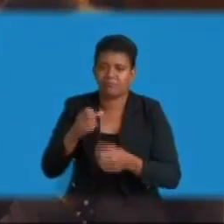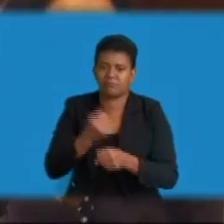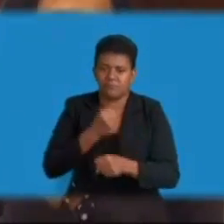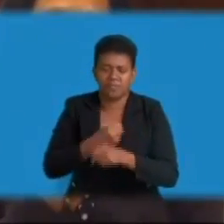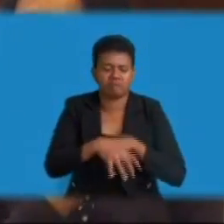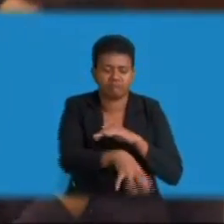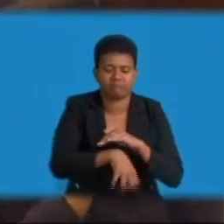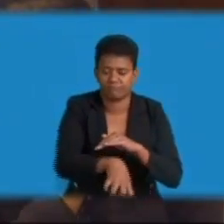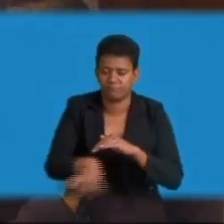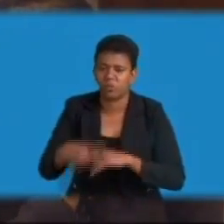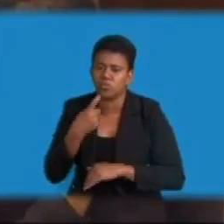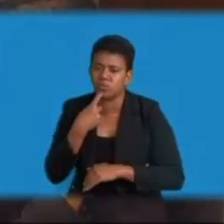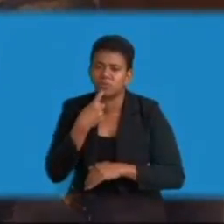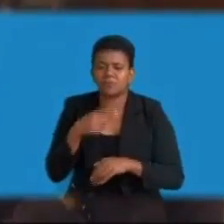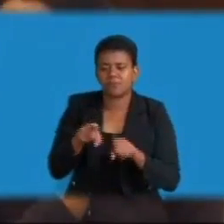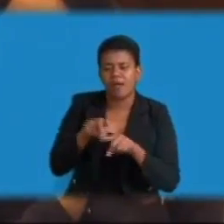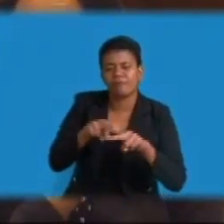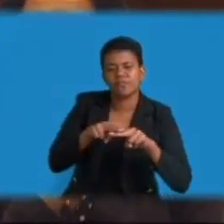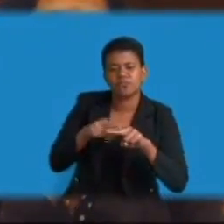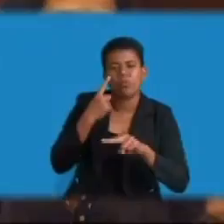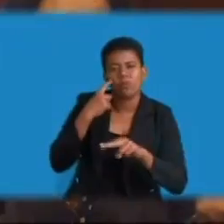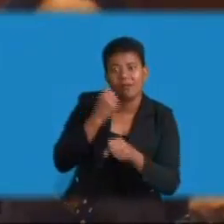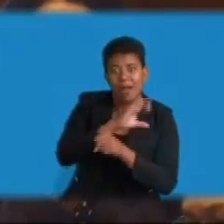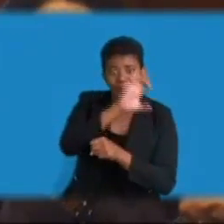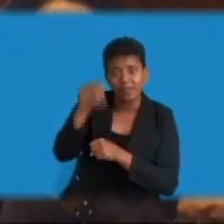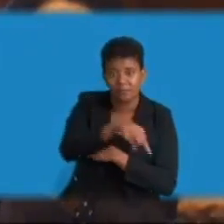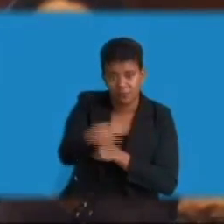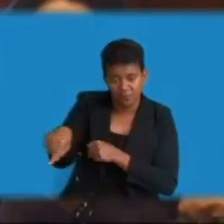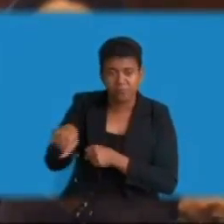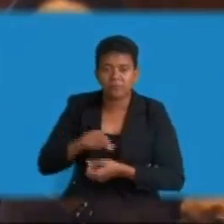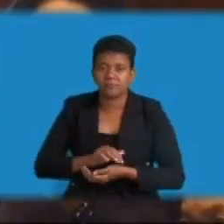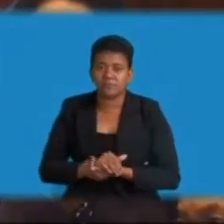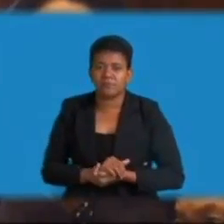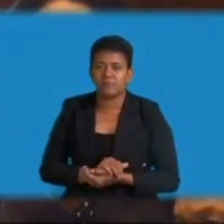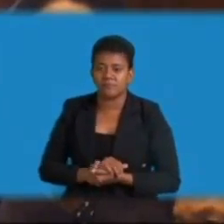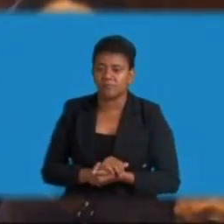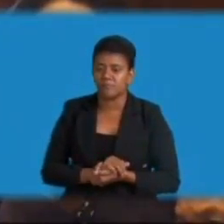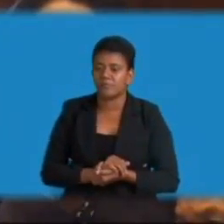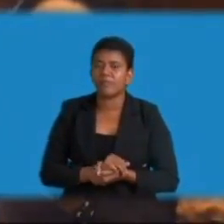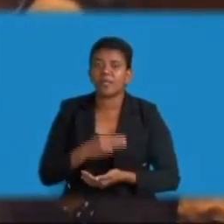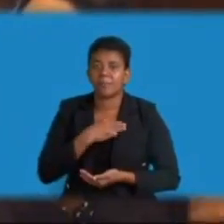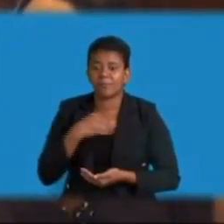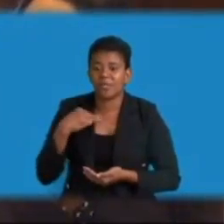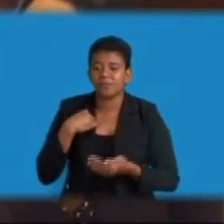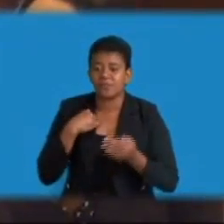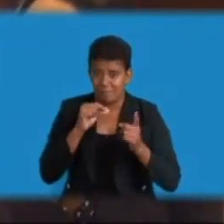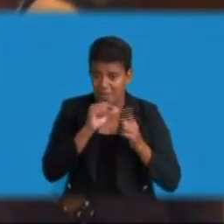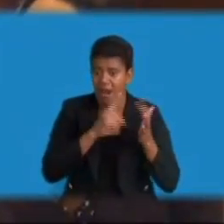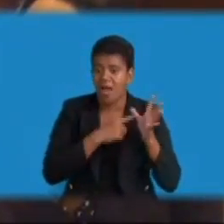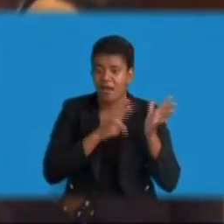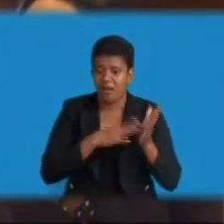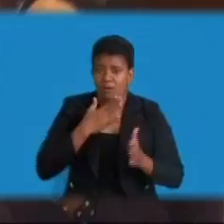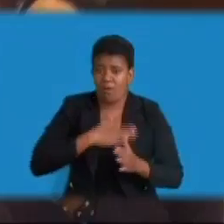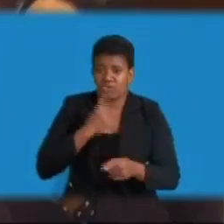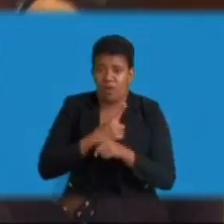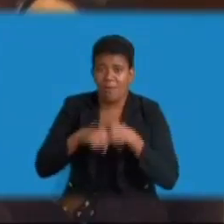Madam Speaker, in defense of my fellow Minister Bala, if somebody wants to talk about roots,